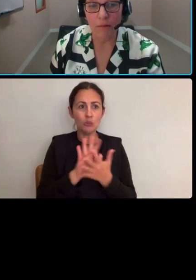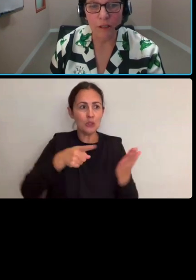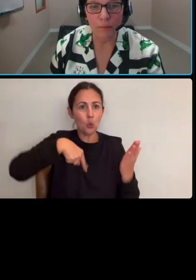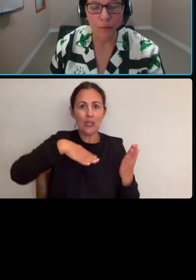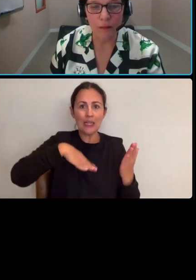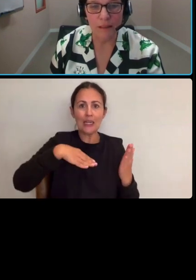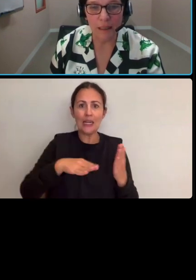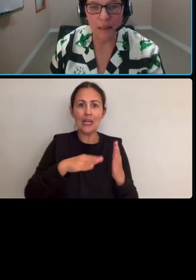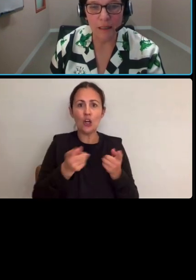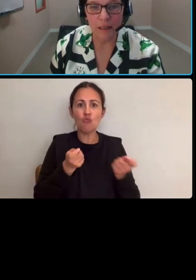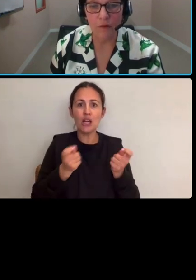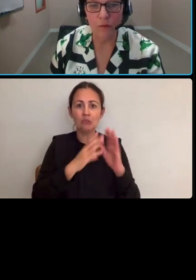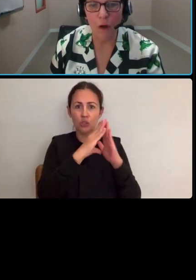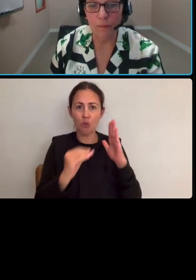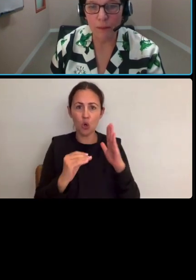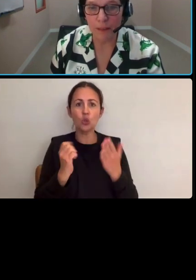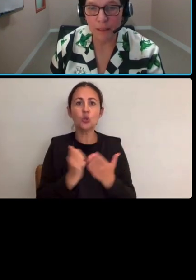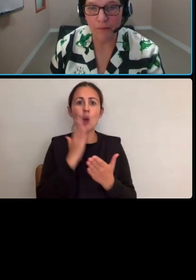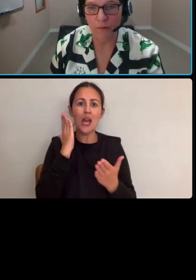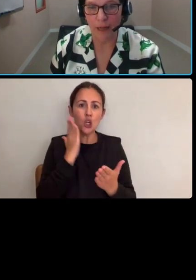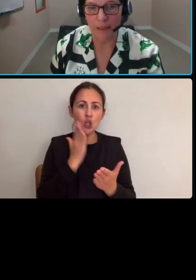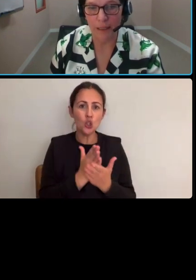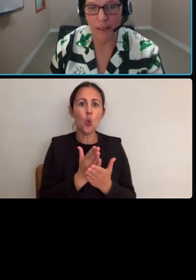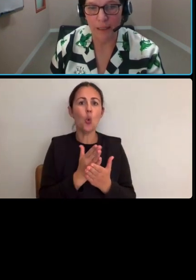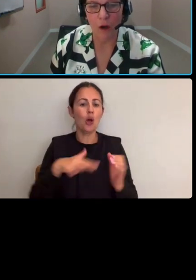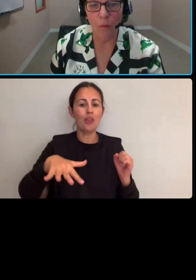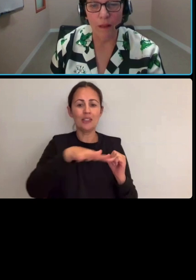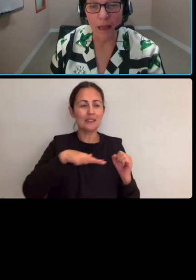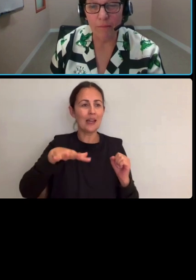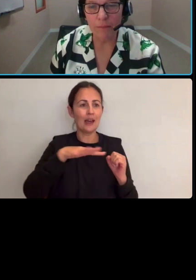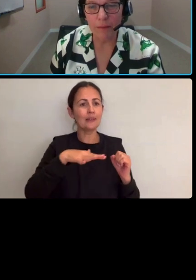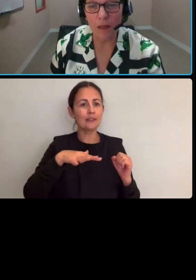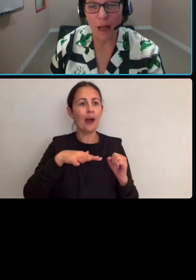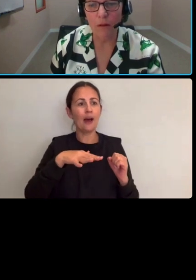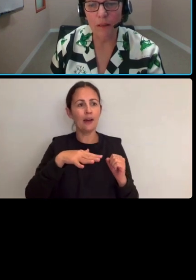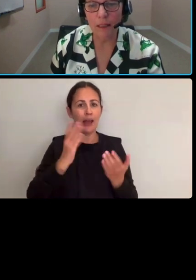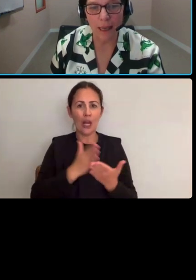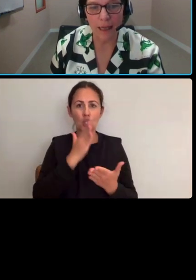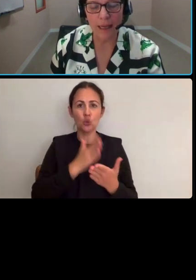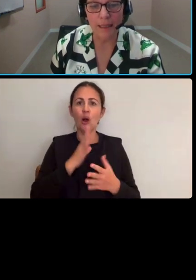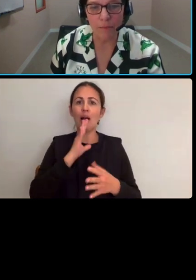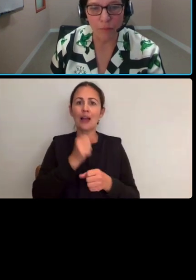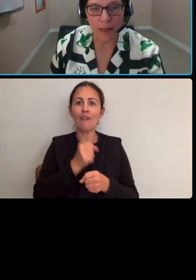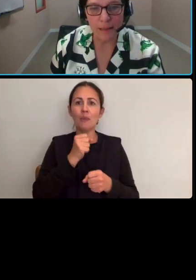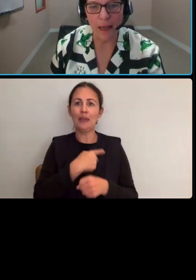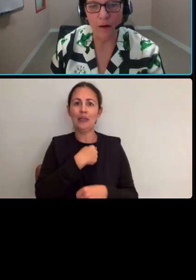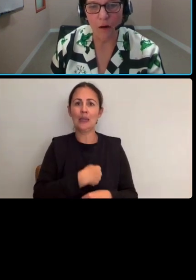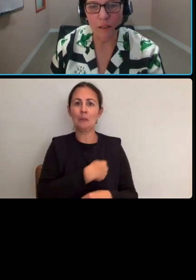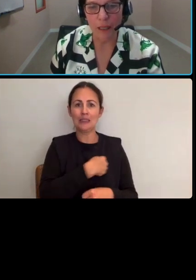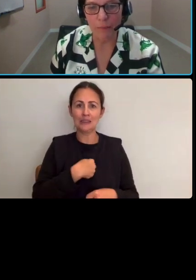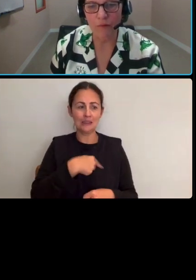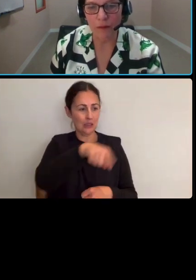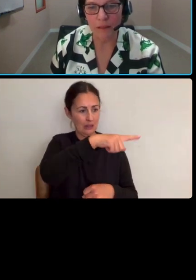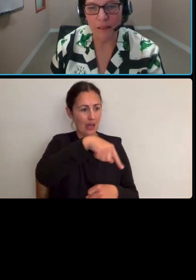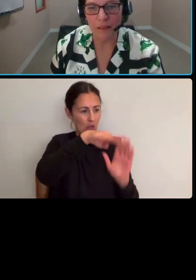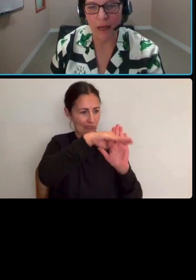model that will support the sector move to an optimistic view of aged care, where the government's commitment to high quality care is embraced and